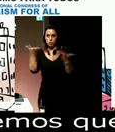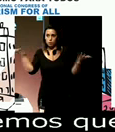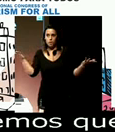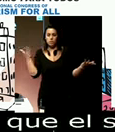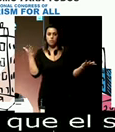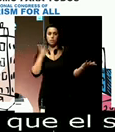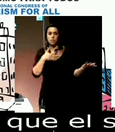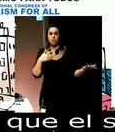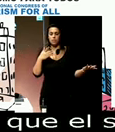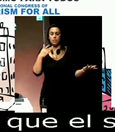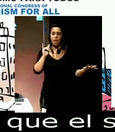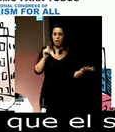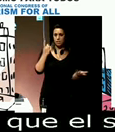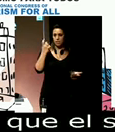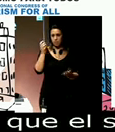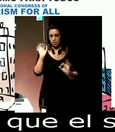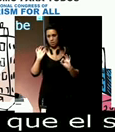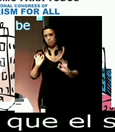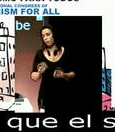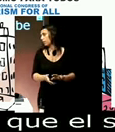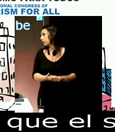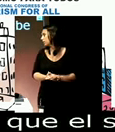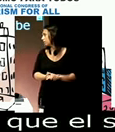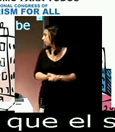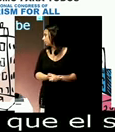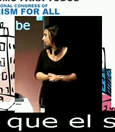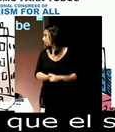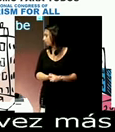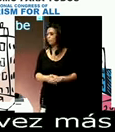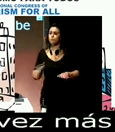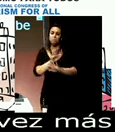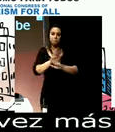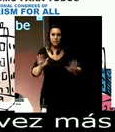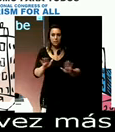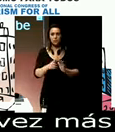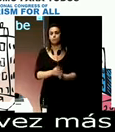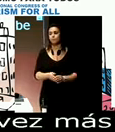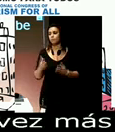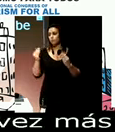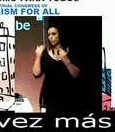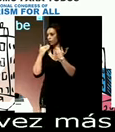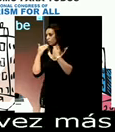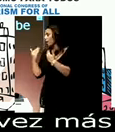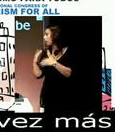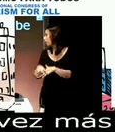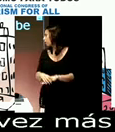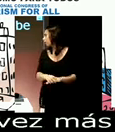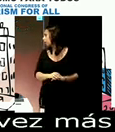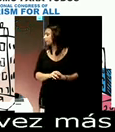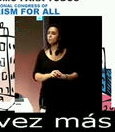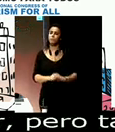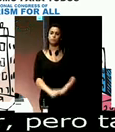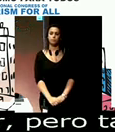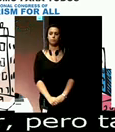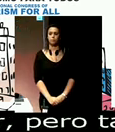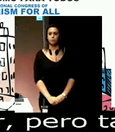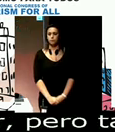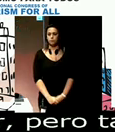offer a wider offer to all those people with special needs. I finished. Thank